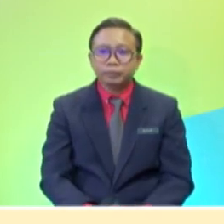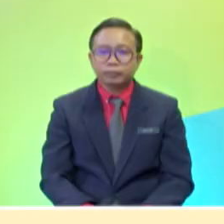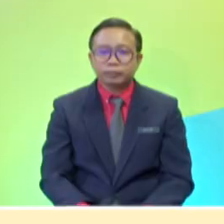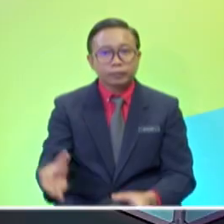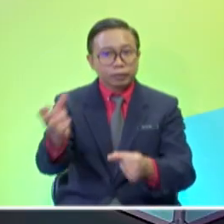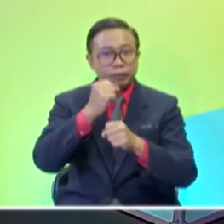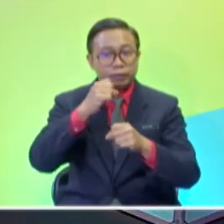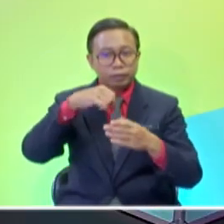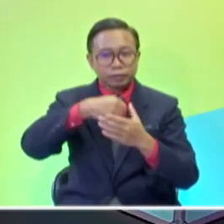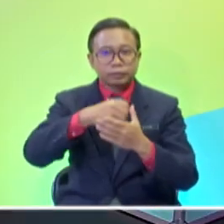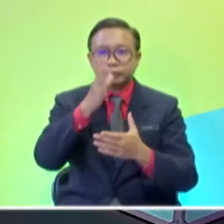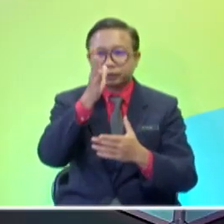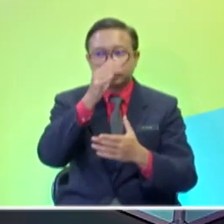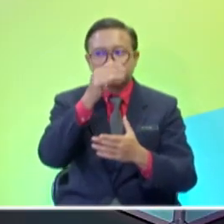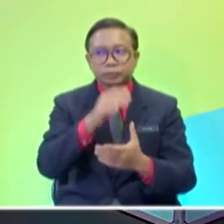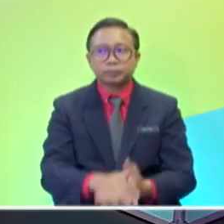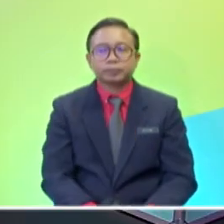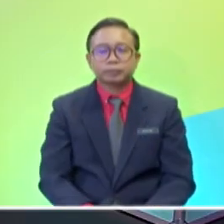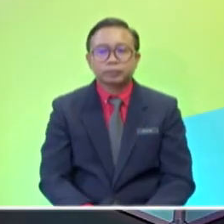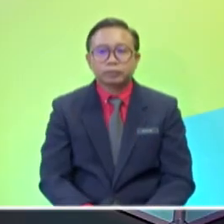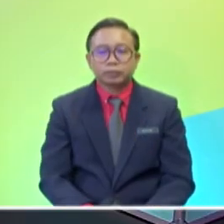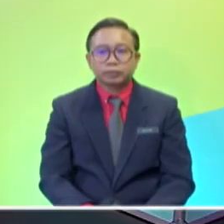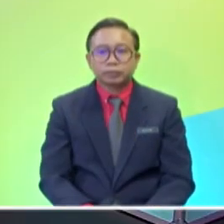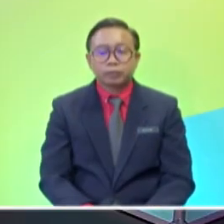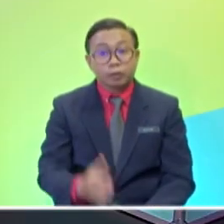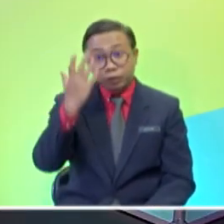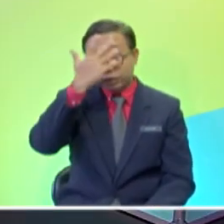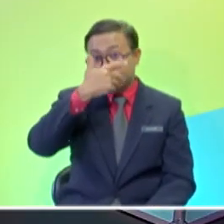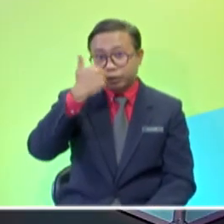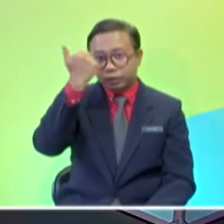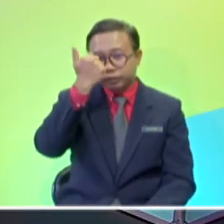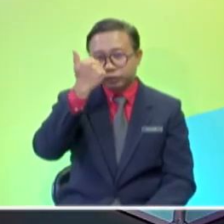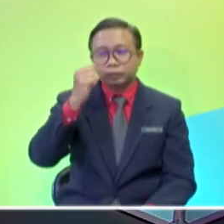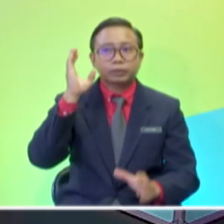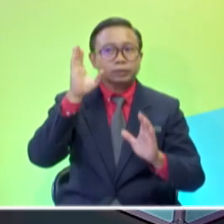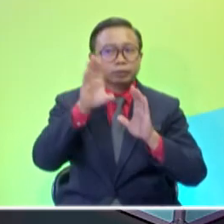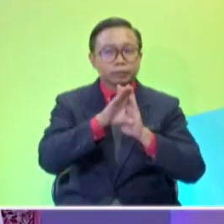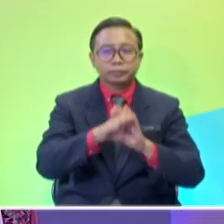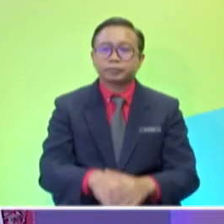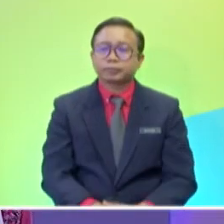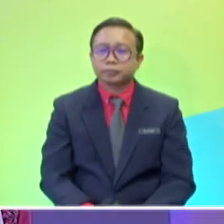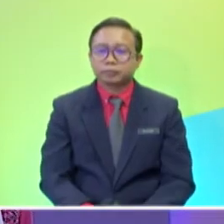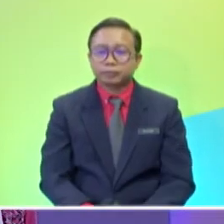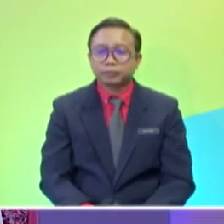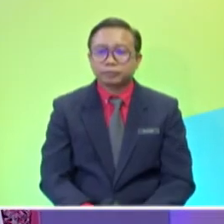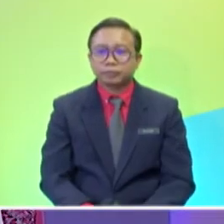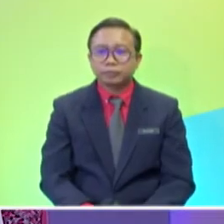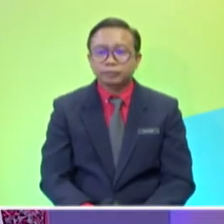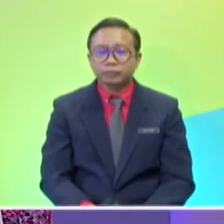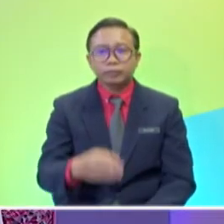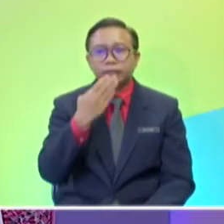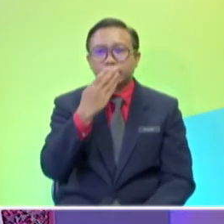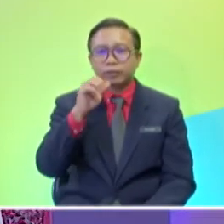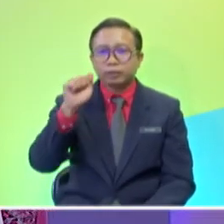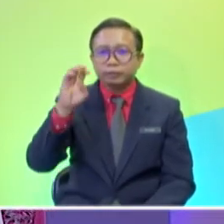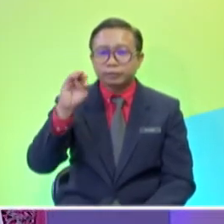in Malacca. Oh, it is. Yes, Wow, I right. would have never guessed because it looks so beautiful. Amazing, isn't it? All right. Okay, thank you so much, Amanda. Well